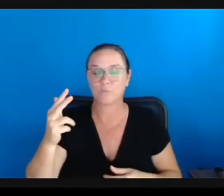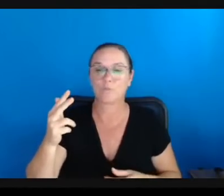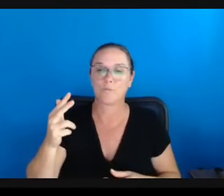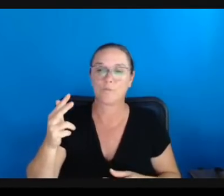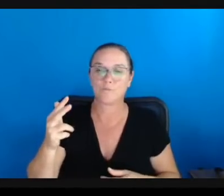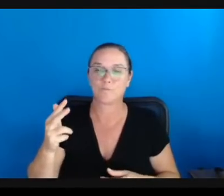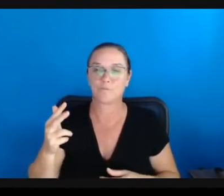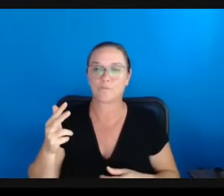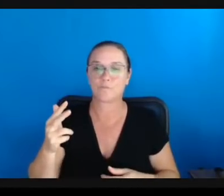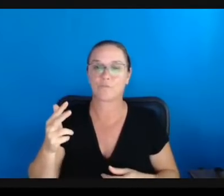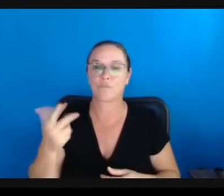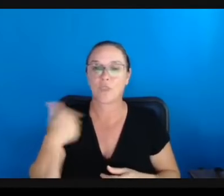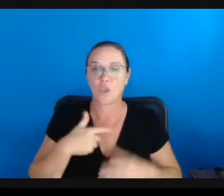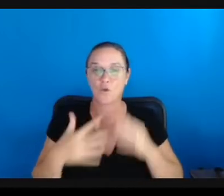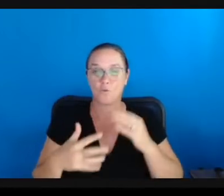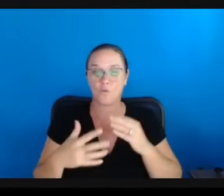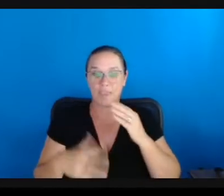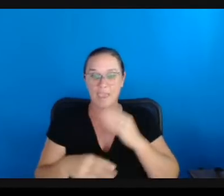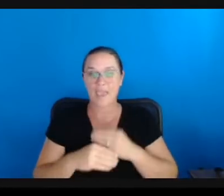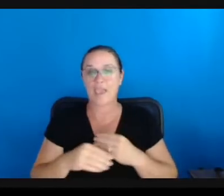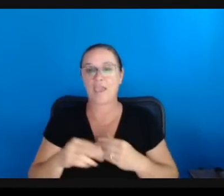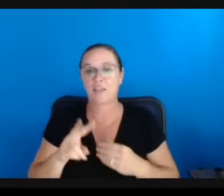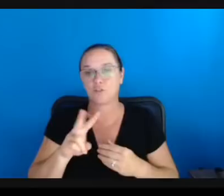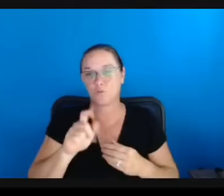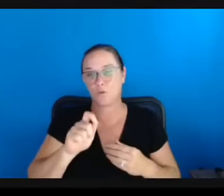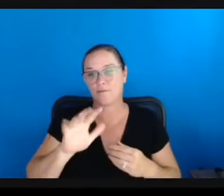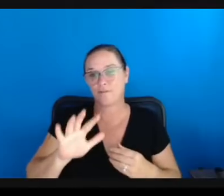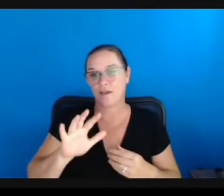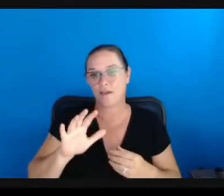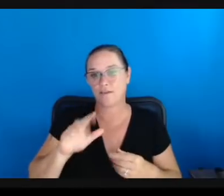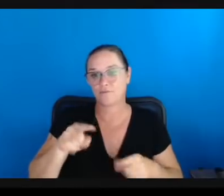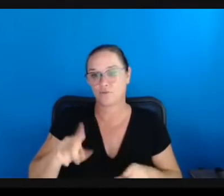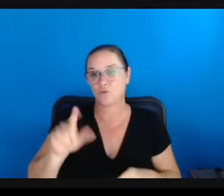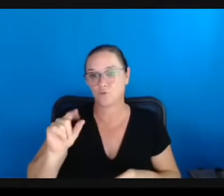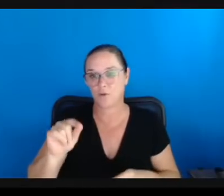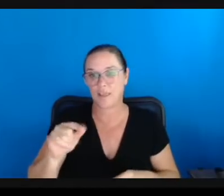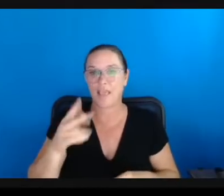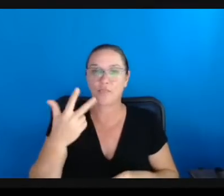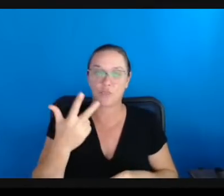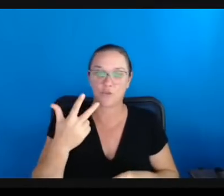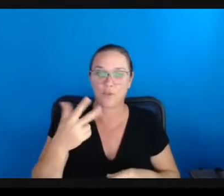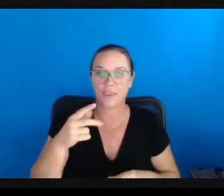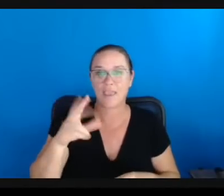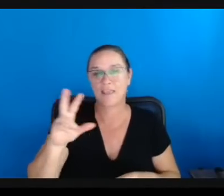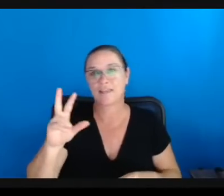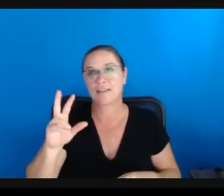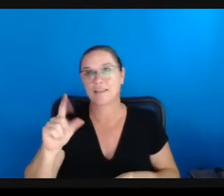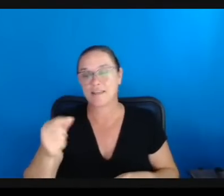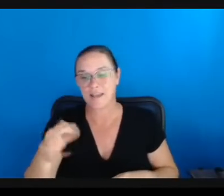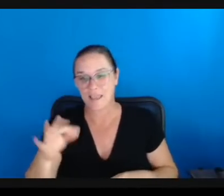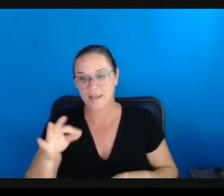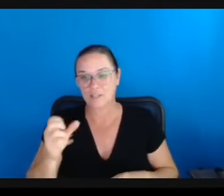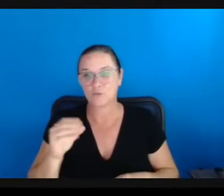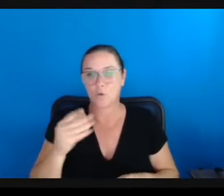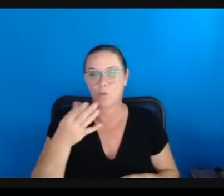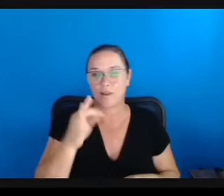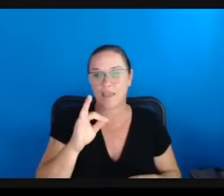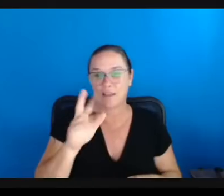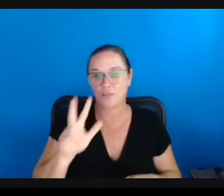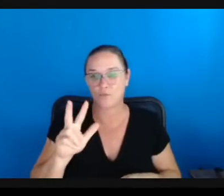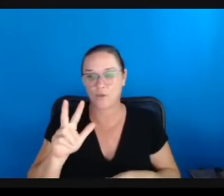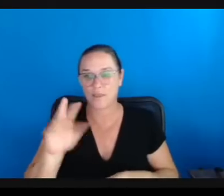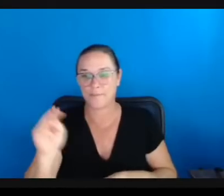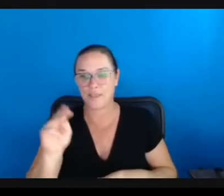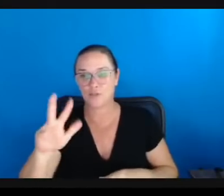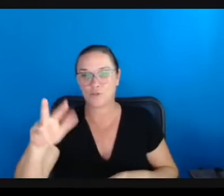added 2.5 in 20 and 3 in 19. So that puts us up to 93 million cubic meters there. So I'm not sure how